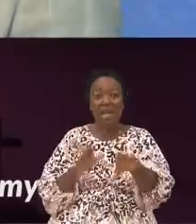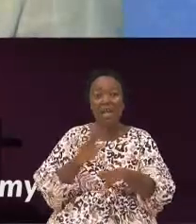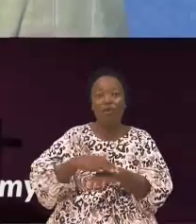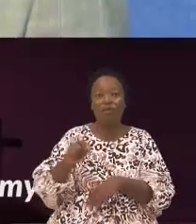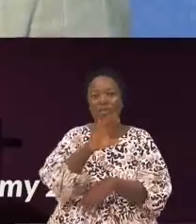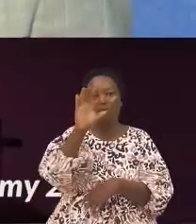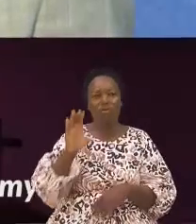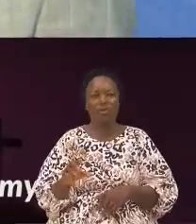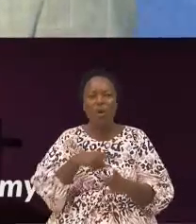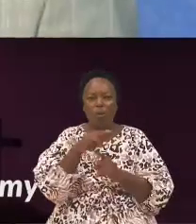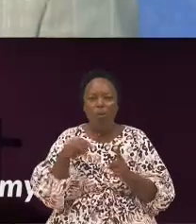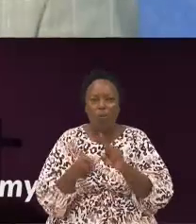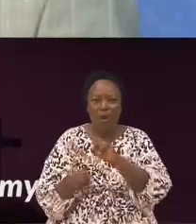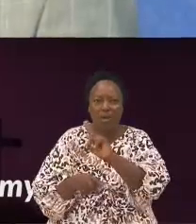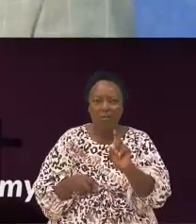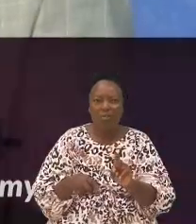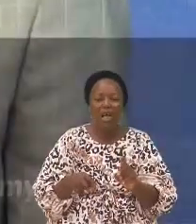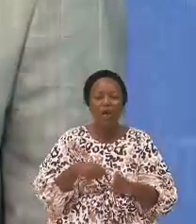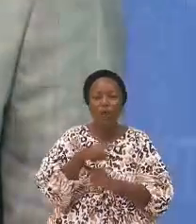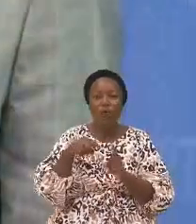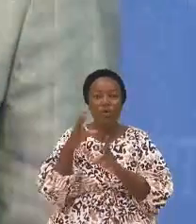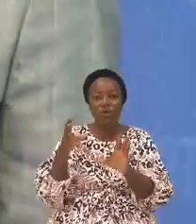When he died on the cross,